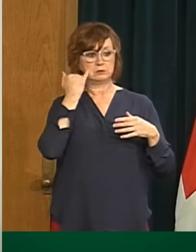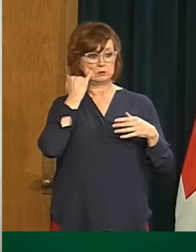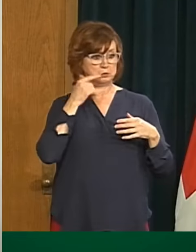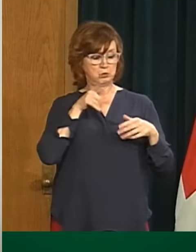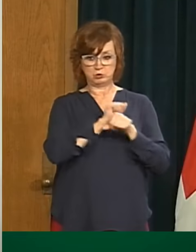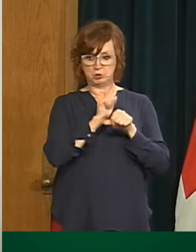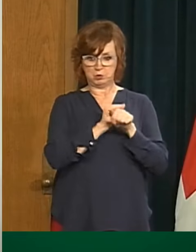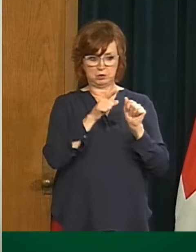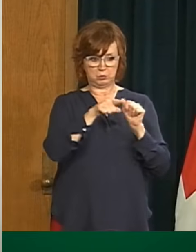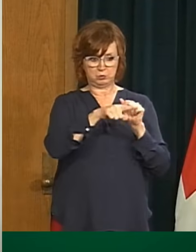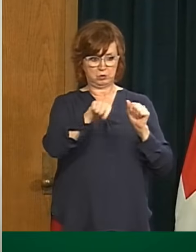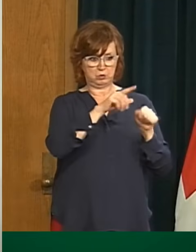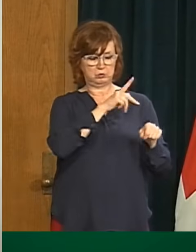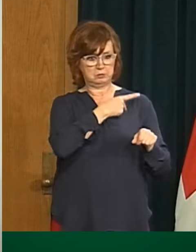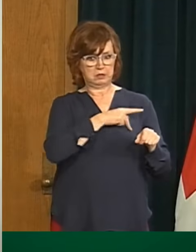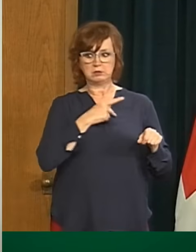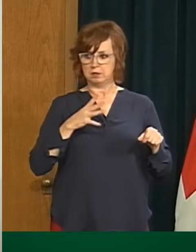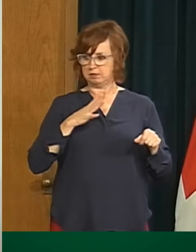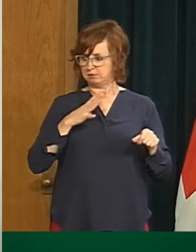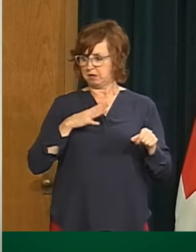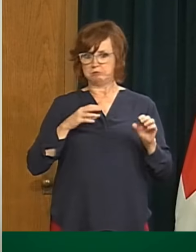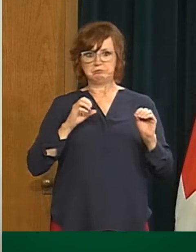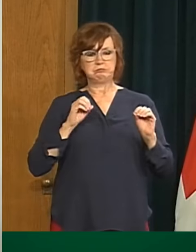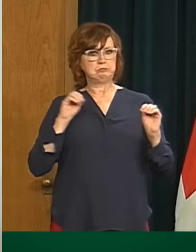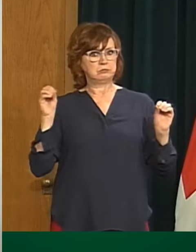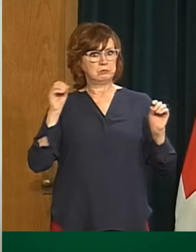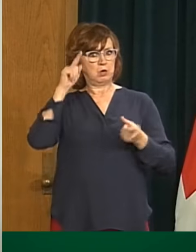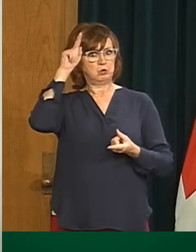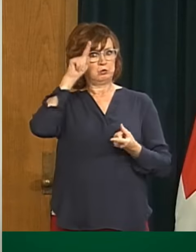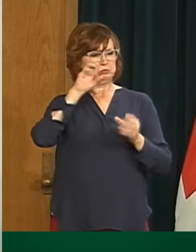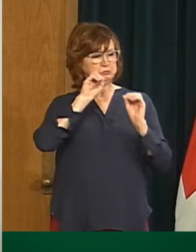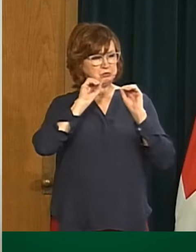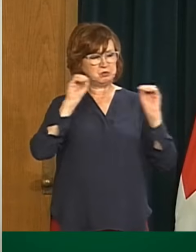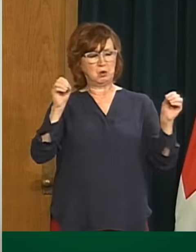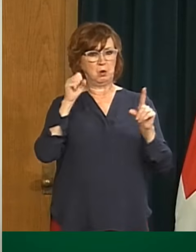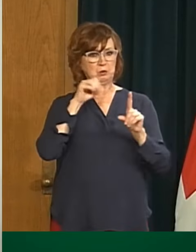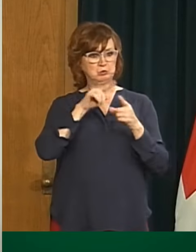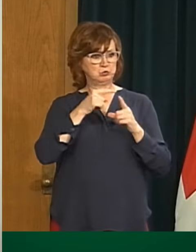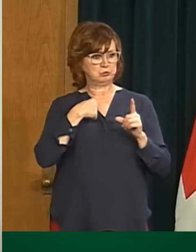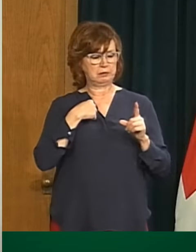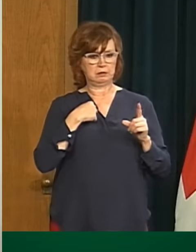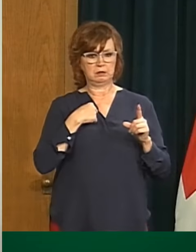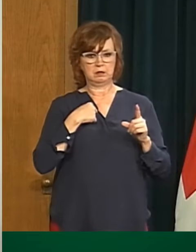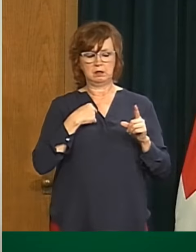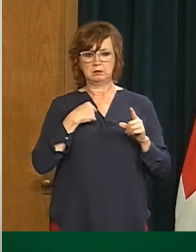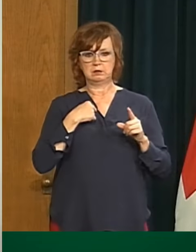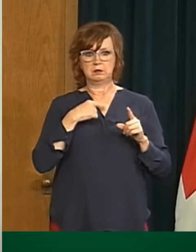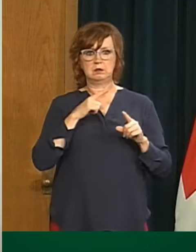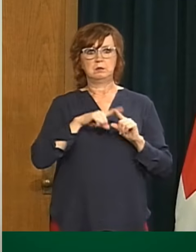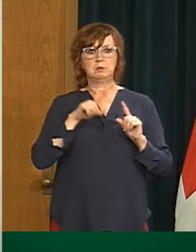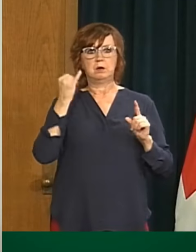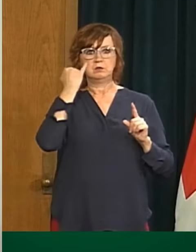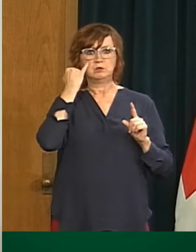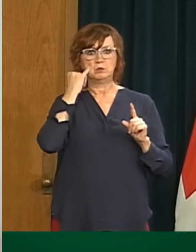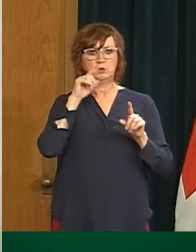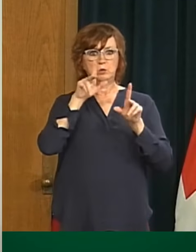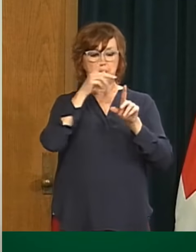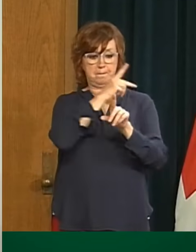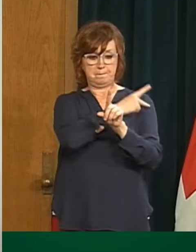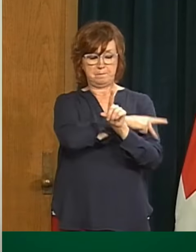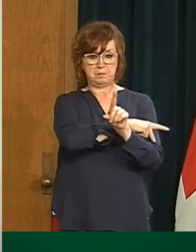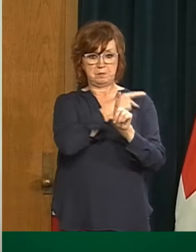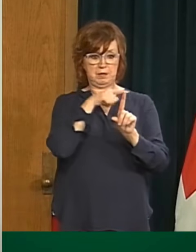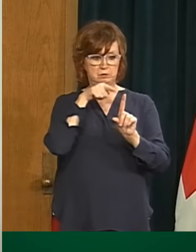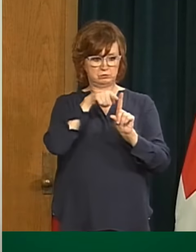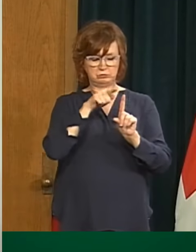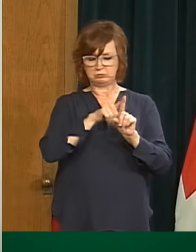exposure and you're not considered a contact. But if for some reason a patient was managed and had not presented